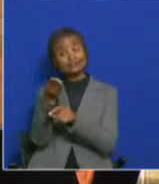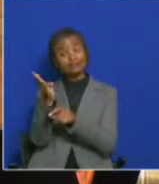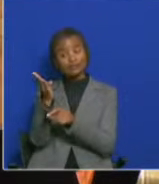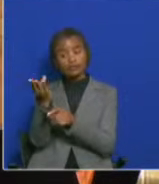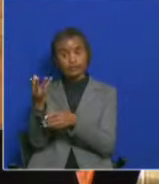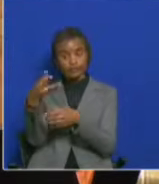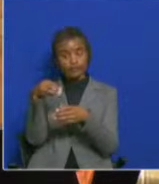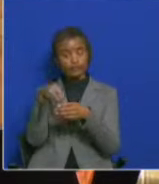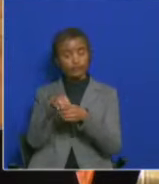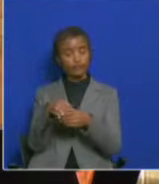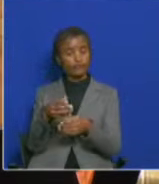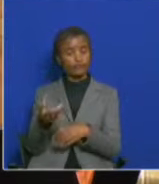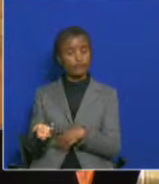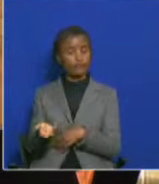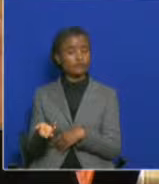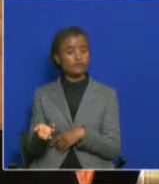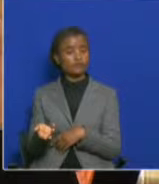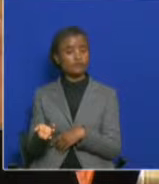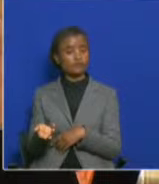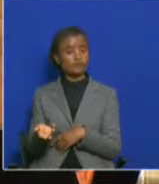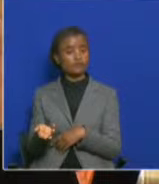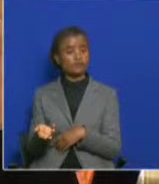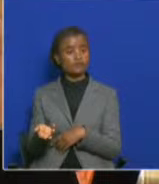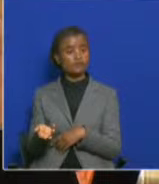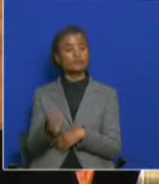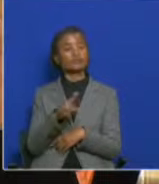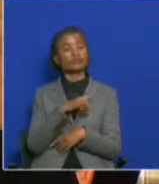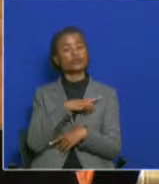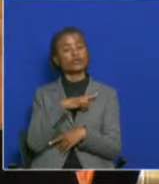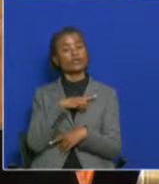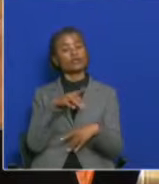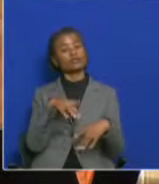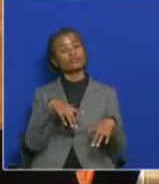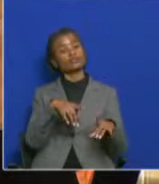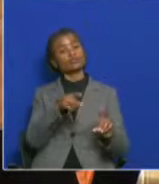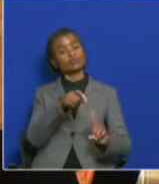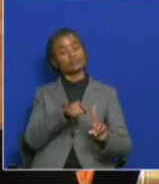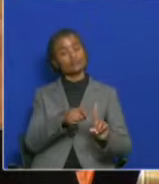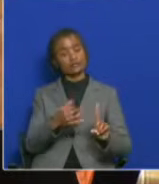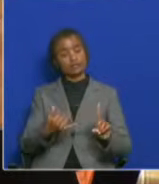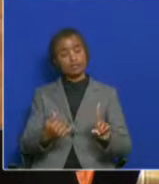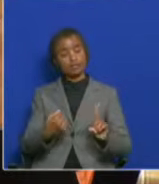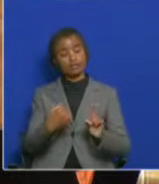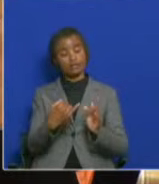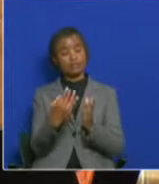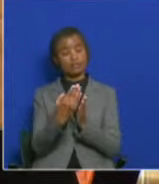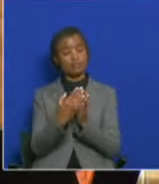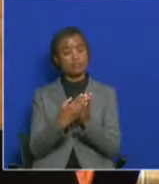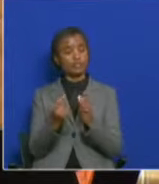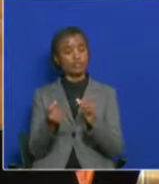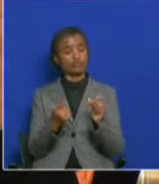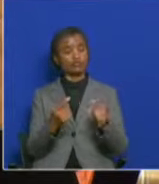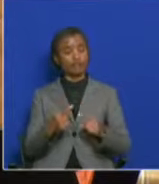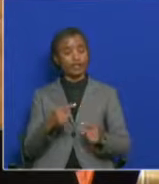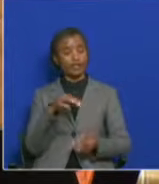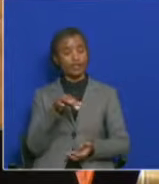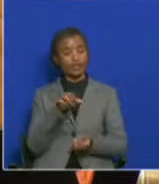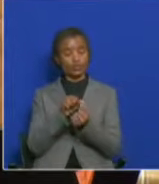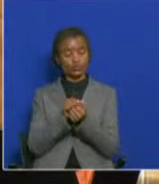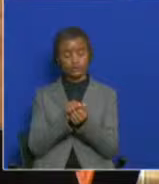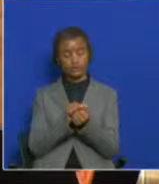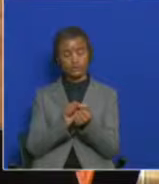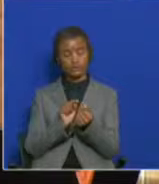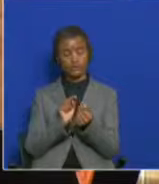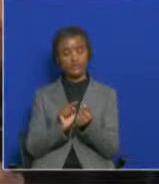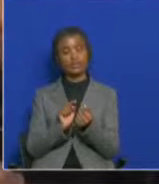And that, Chair, is where I conclude on this set of this batch of communications related to the